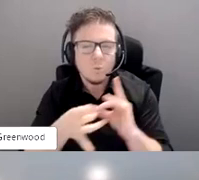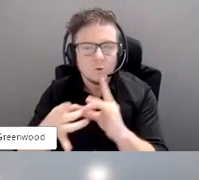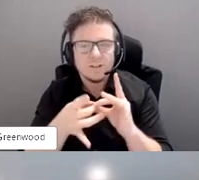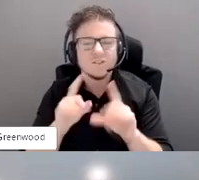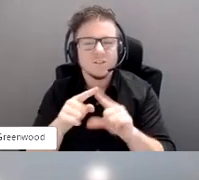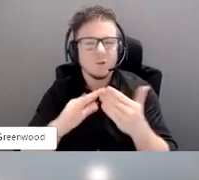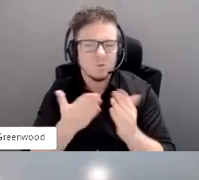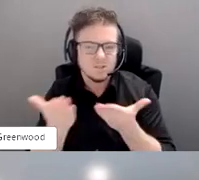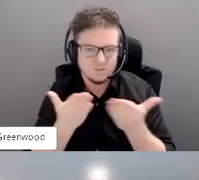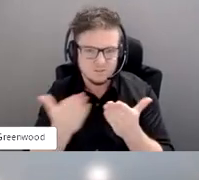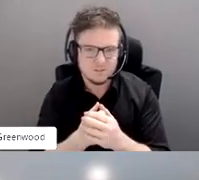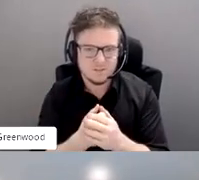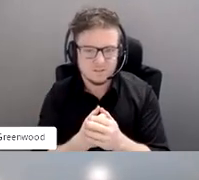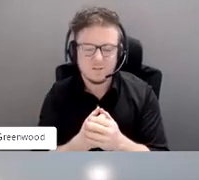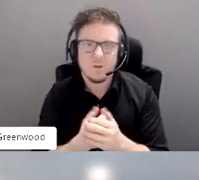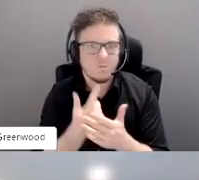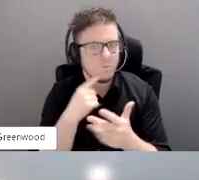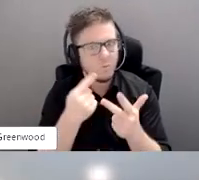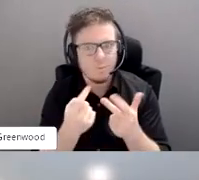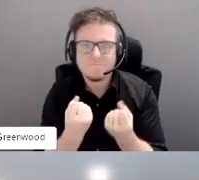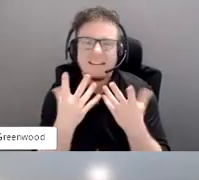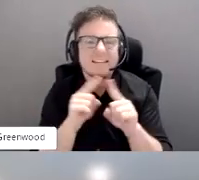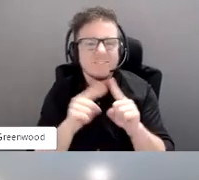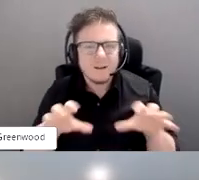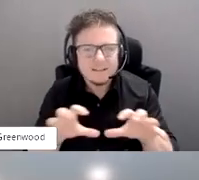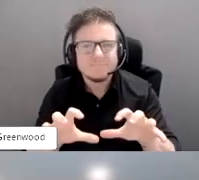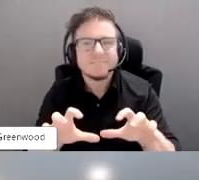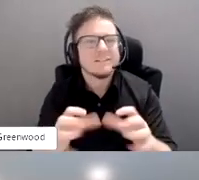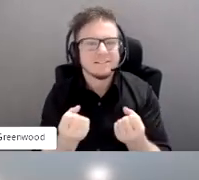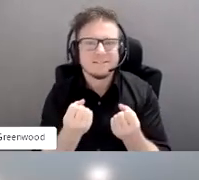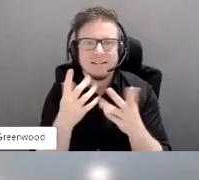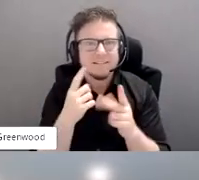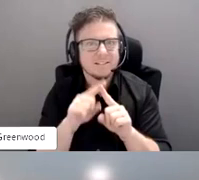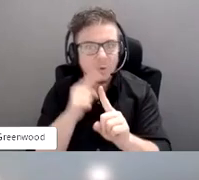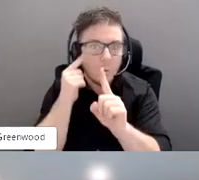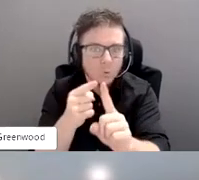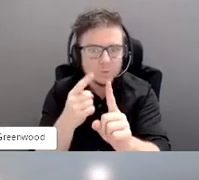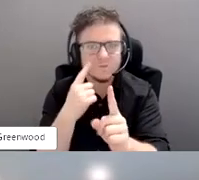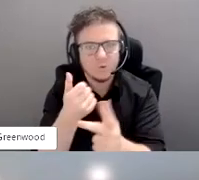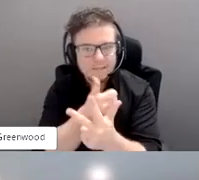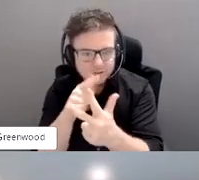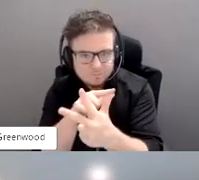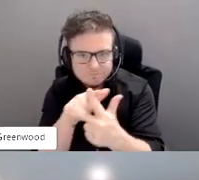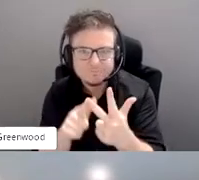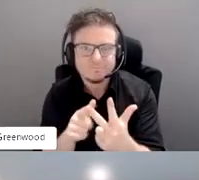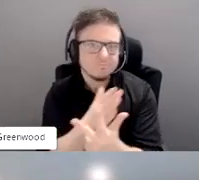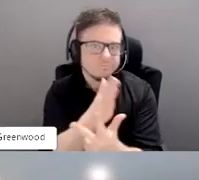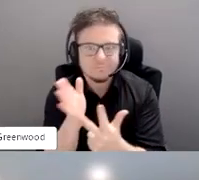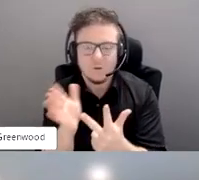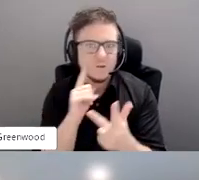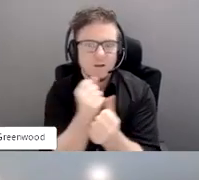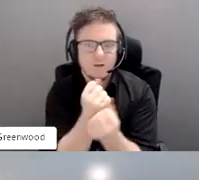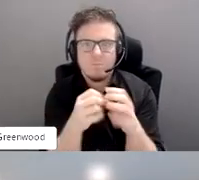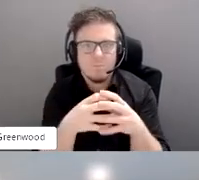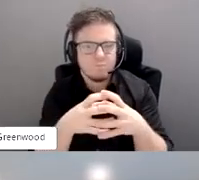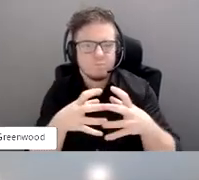you can imagine, there's many activities and initiatives that happen under each of those pillars. And over time, that is drastically expanded, which is a